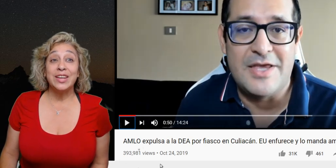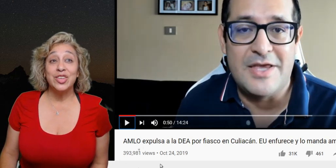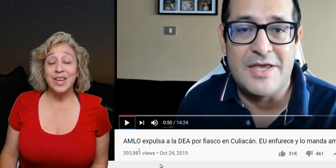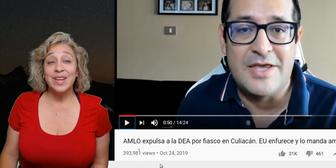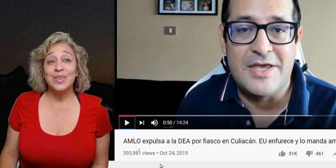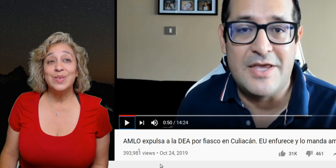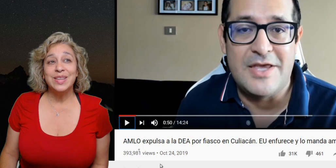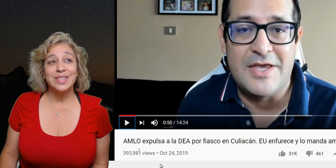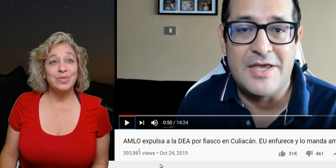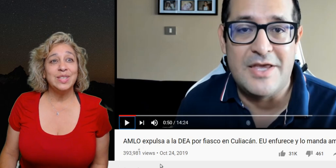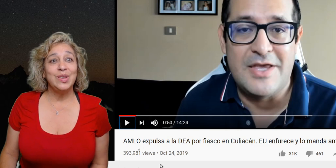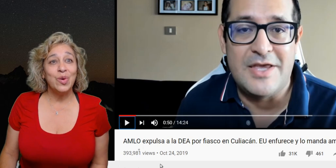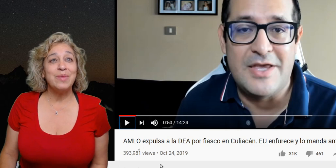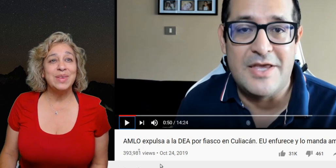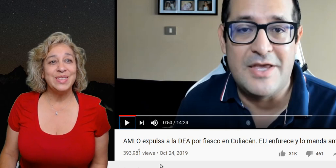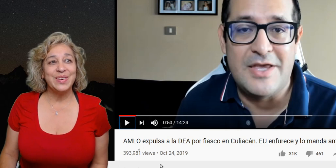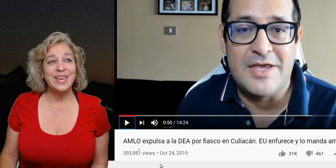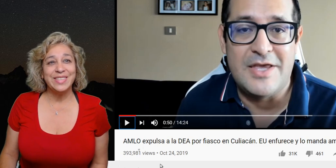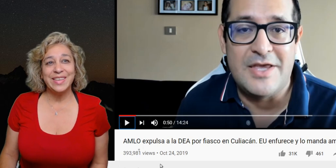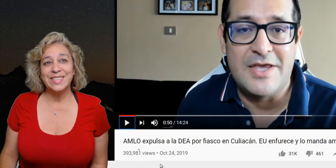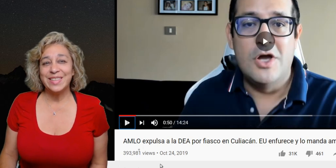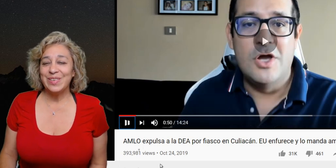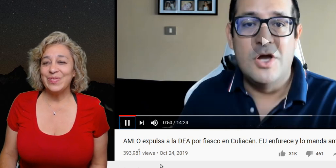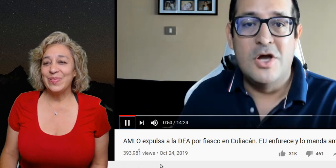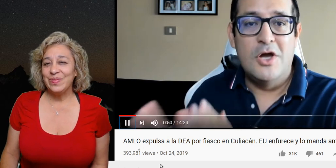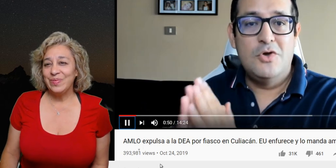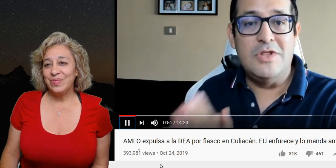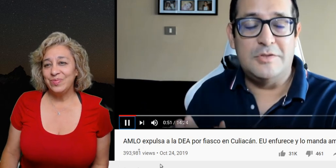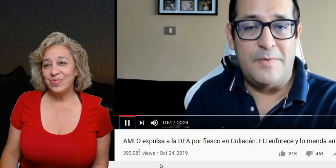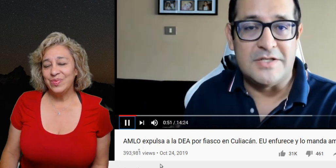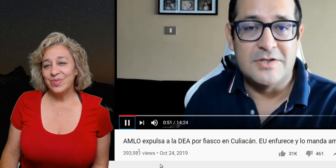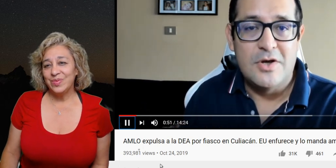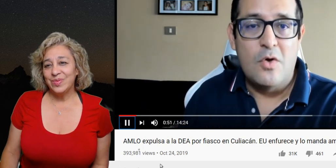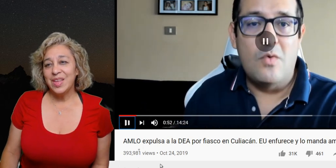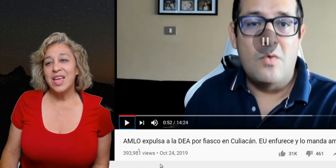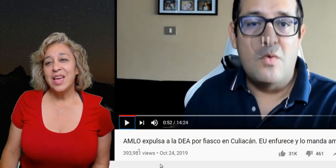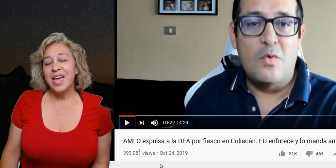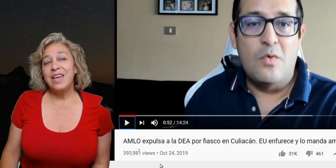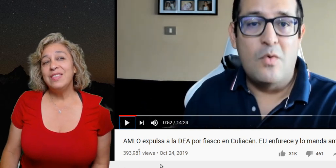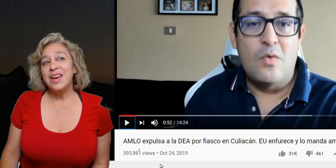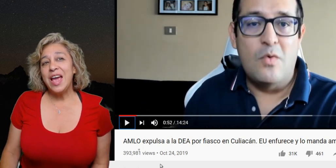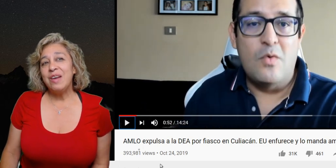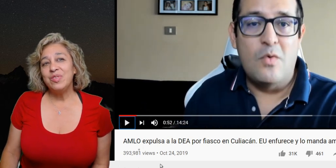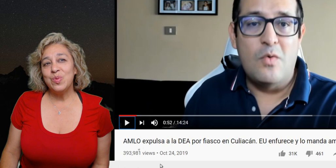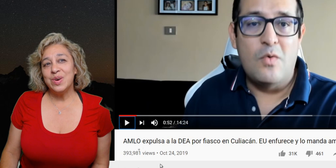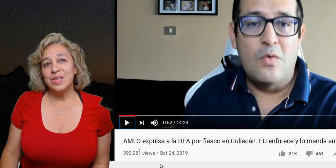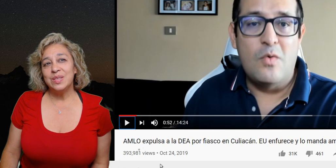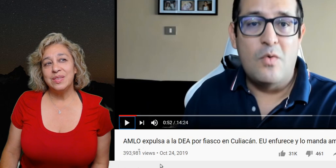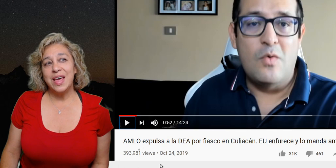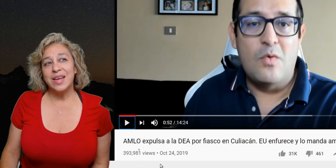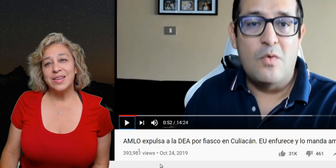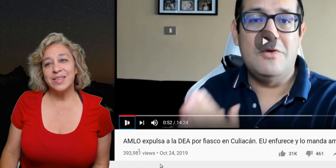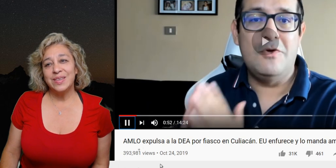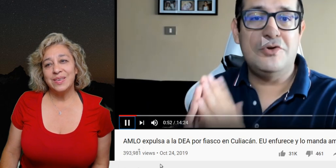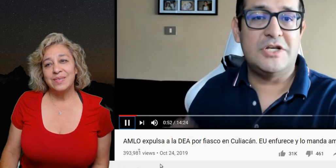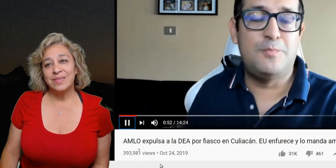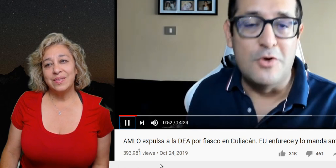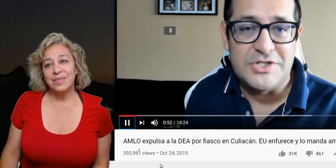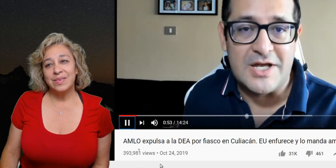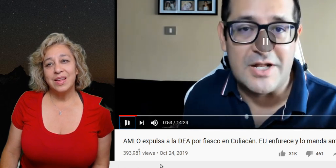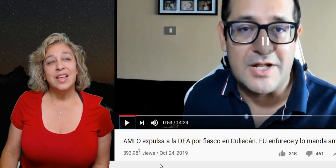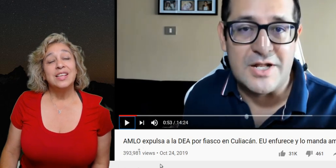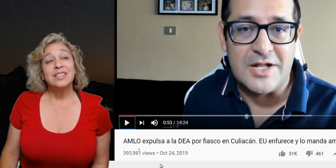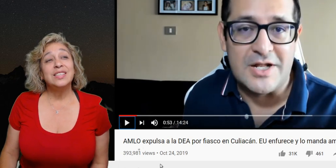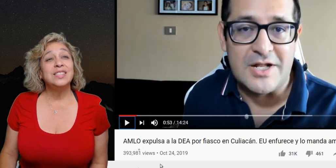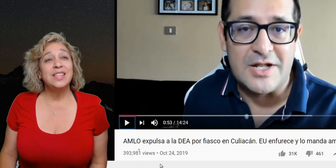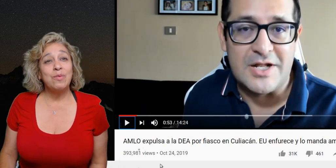But actually not 2 cents, it was in great measure, he says. Después, cuando, and then afterwards that, los